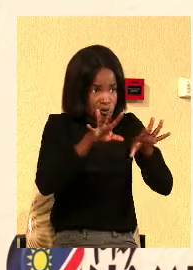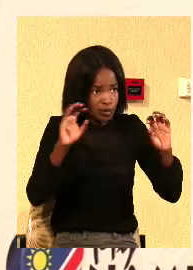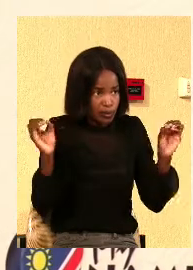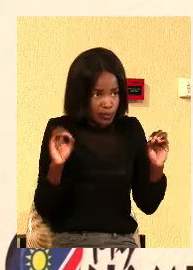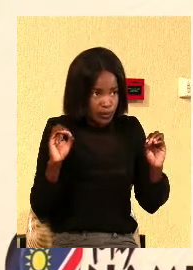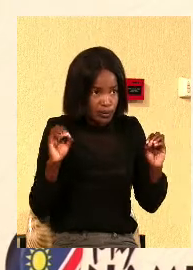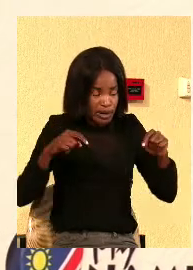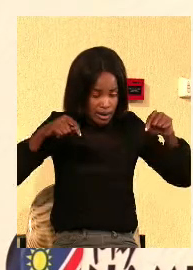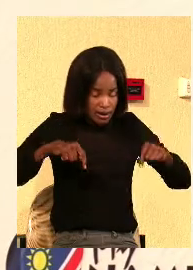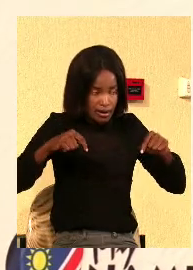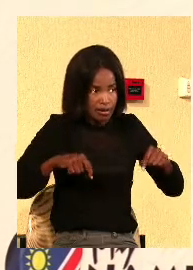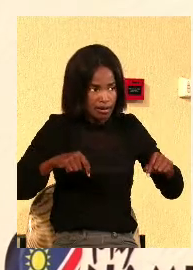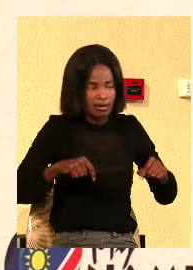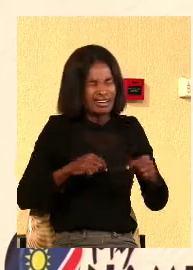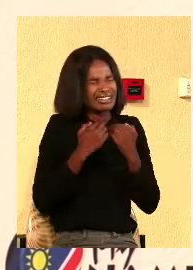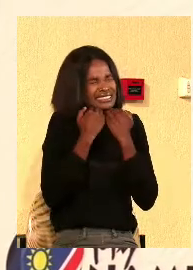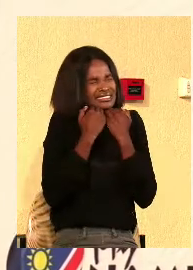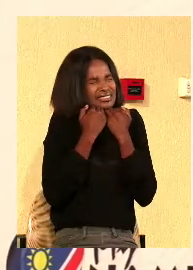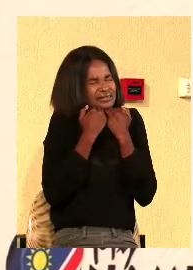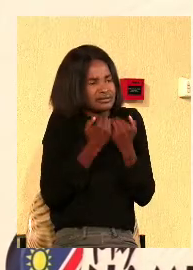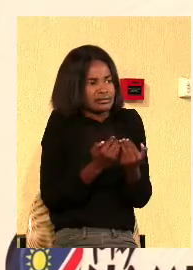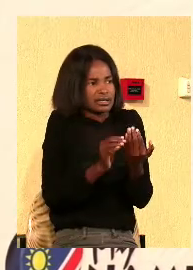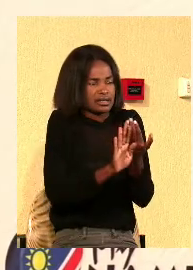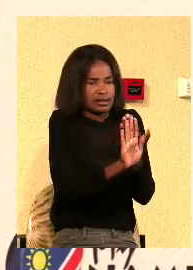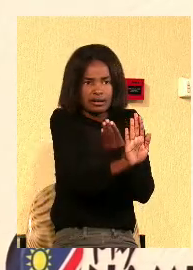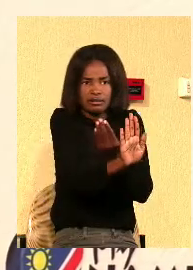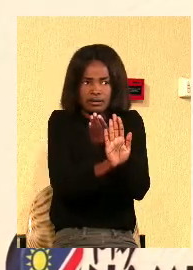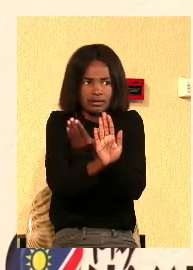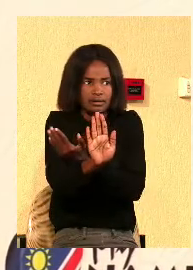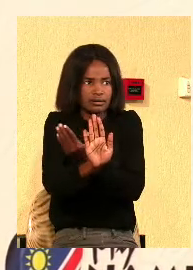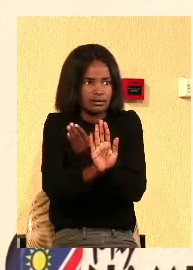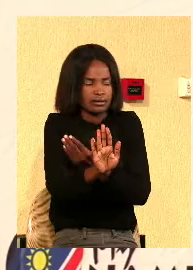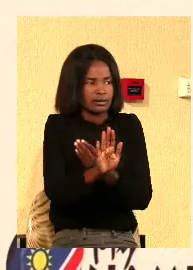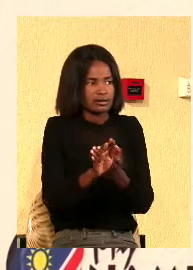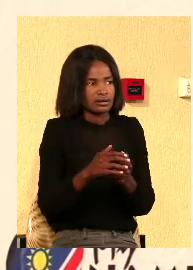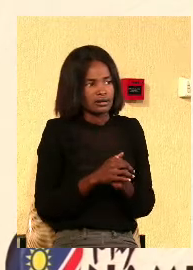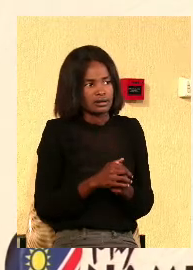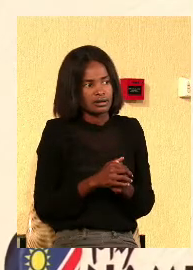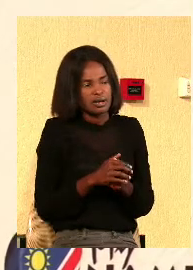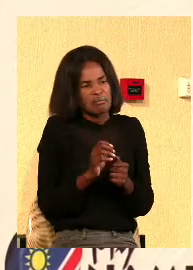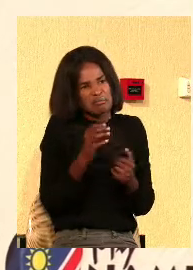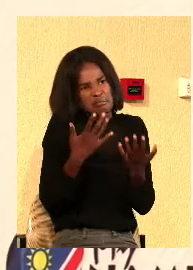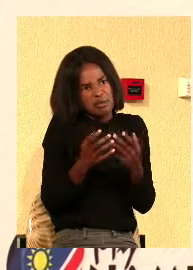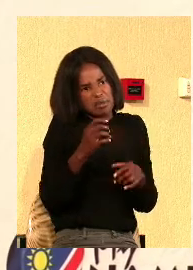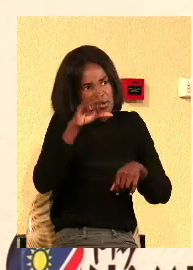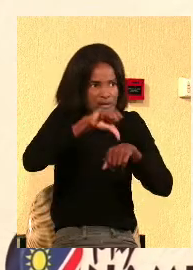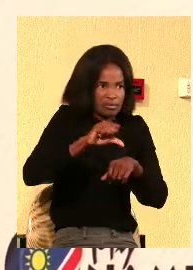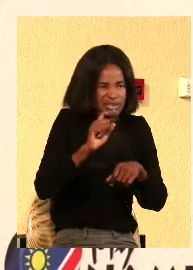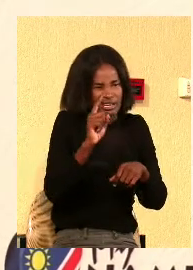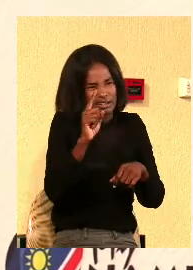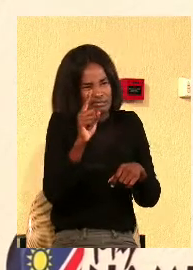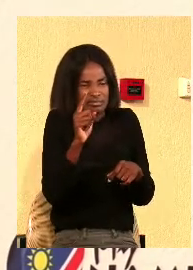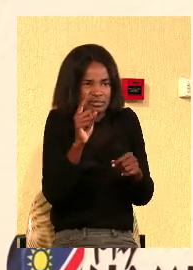transmission, let's prevent it at any cost. And then once maybe for one or other reason